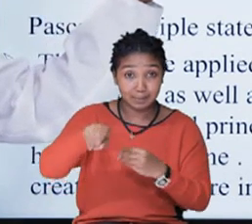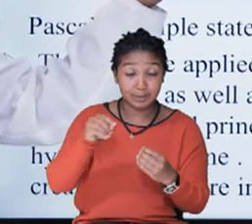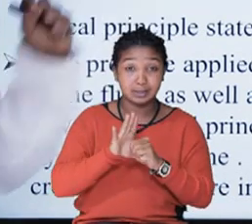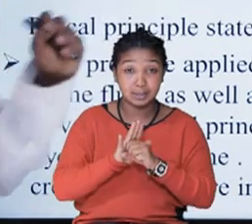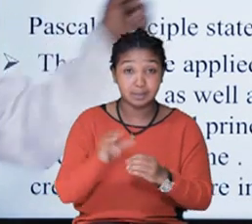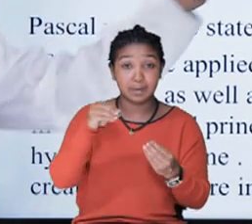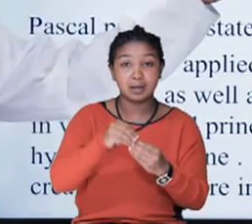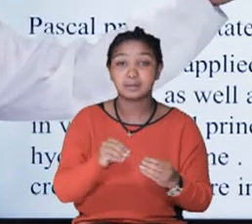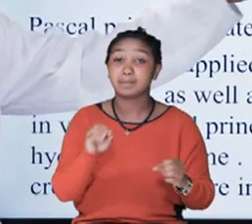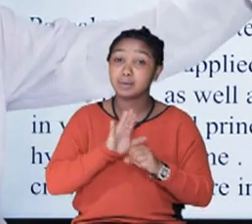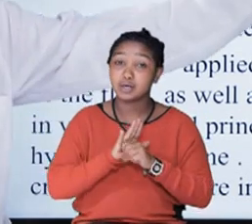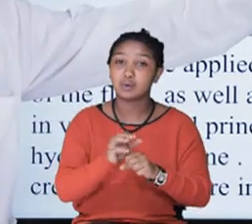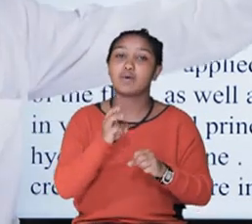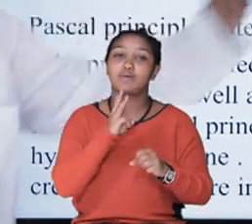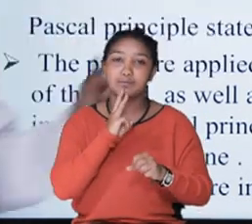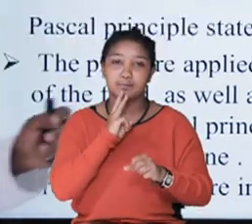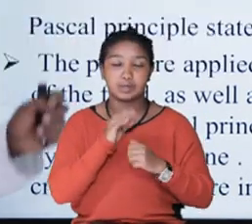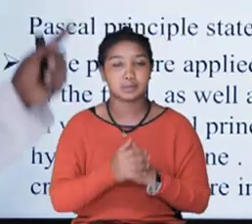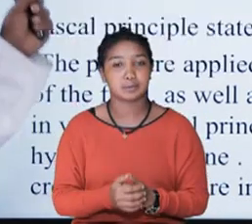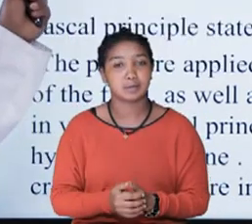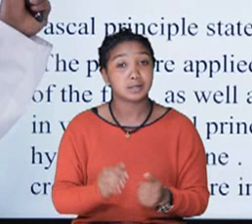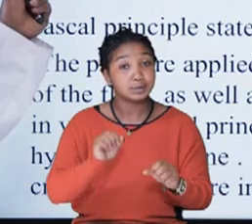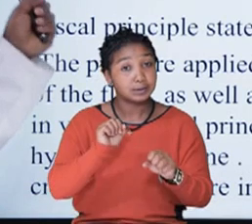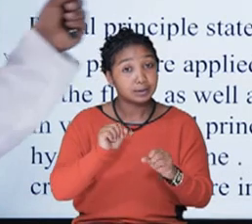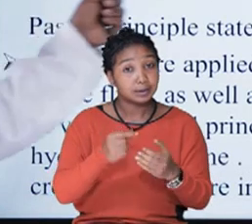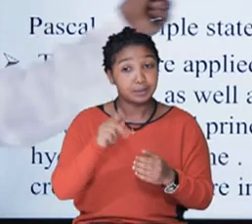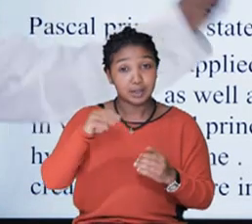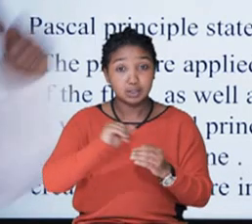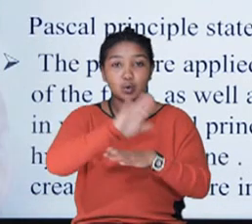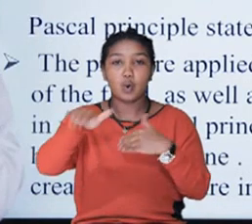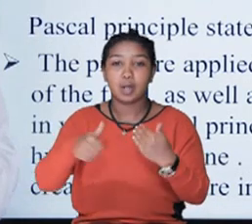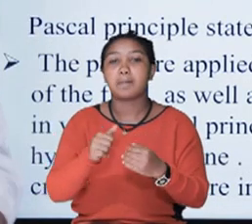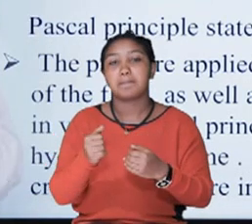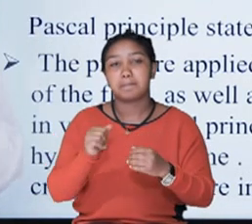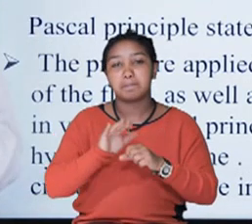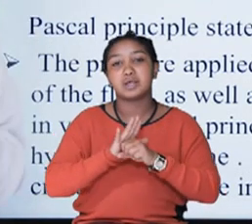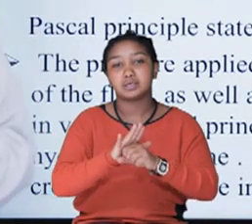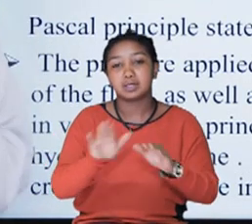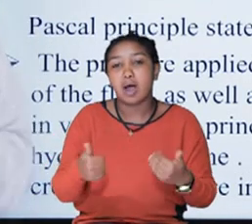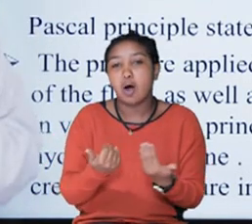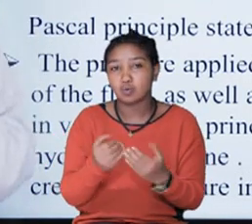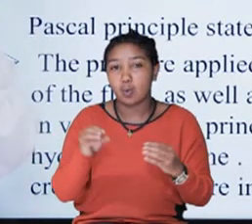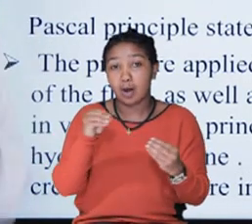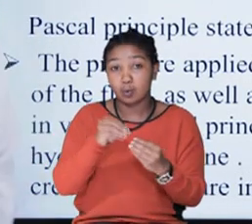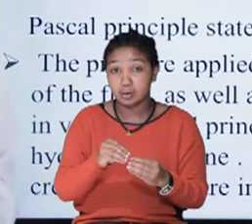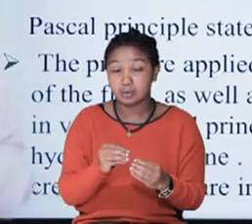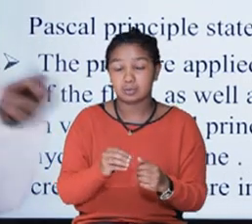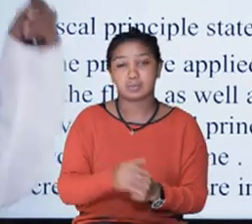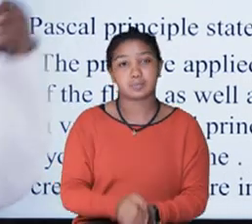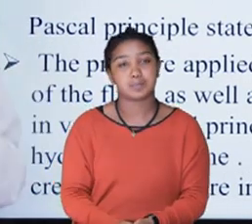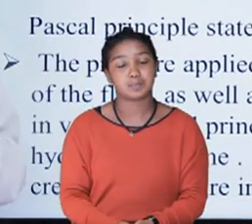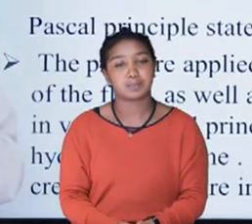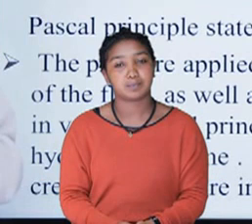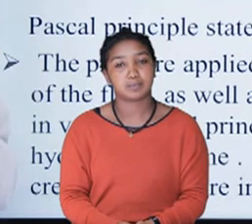plus pressure of the fluid, when AT means atmospheric pressure. So, P is total pressure. This is how to calculate the pressure acting on